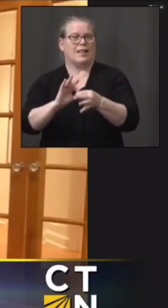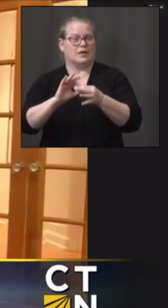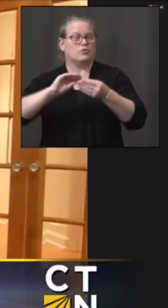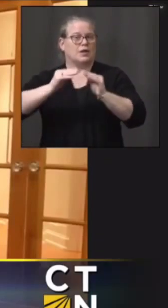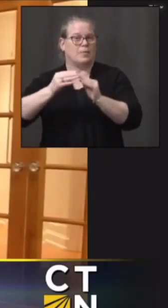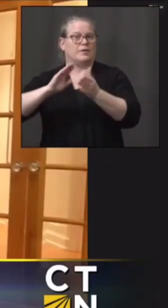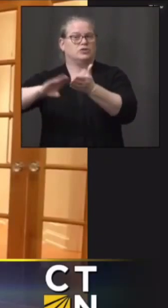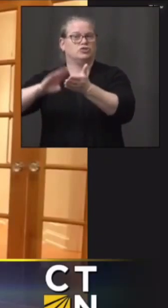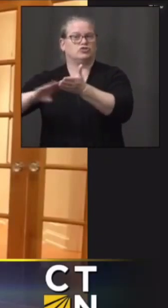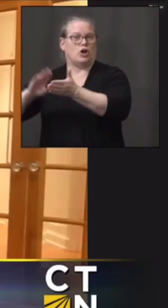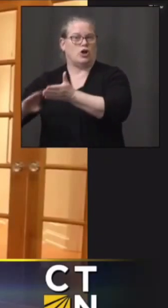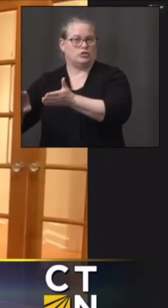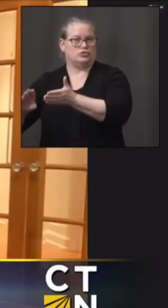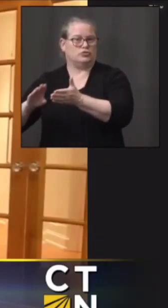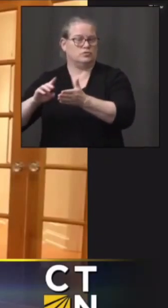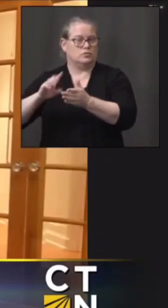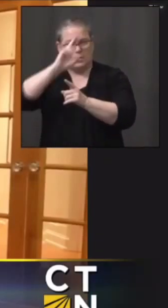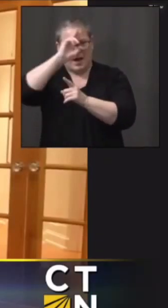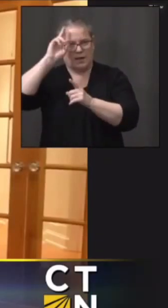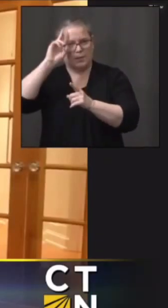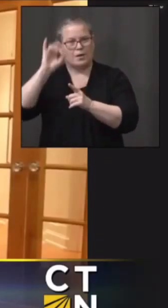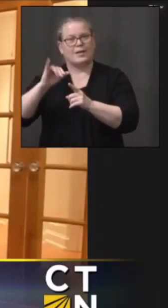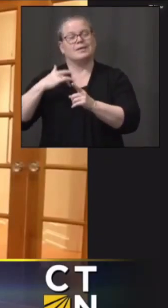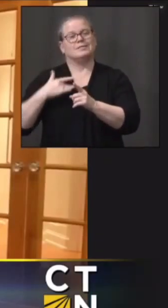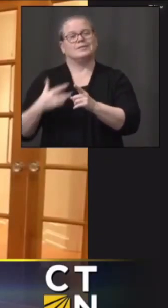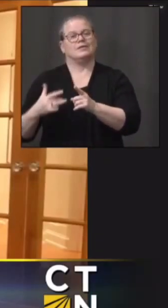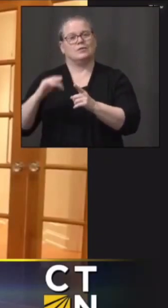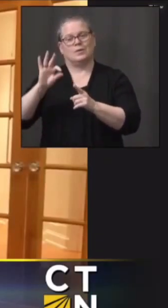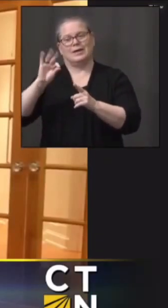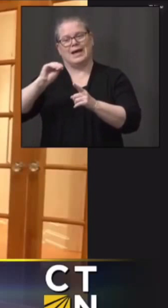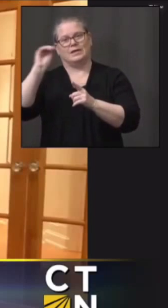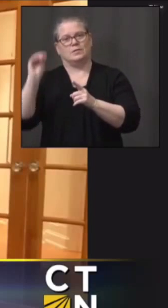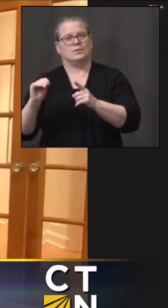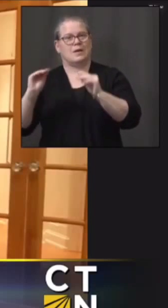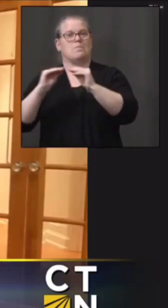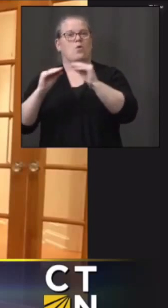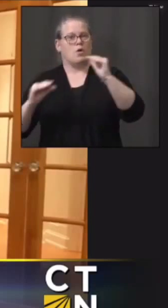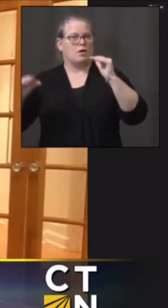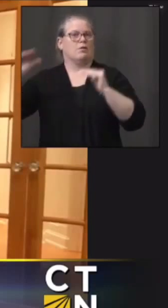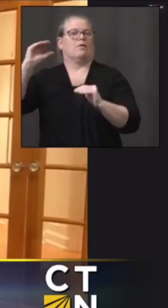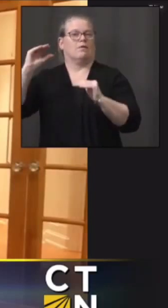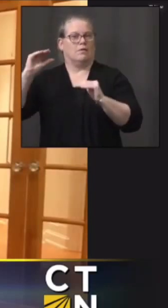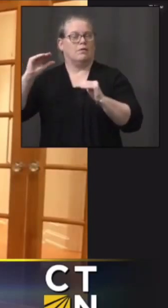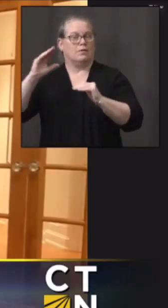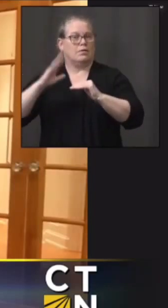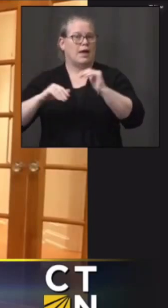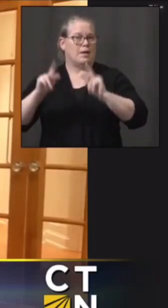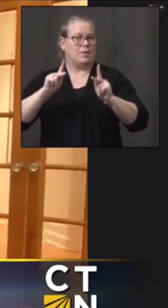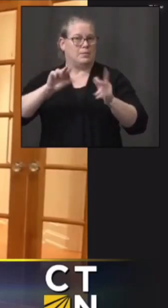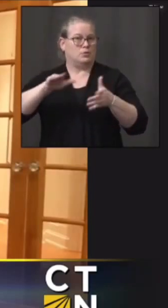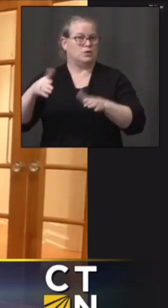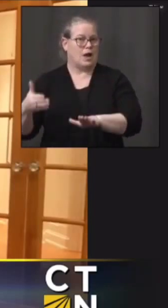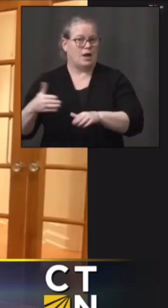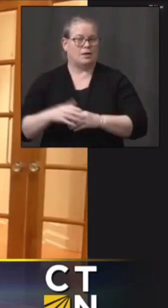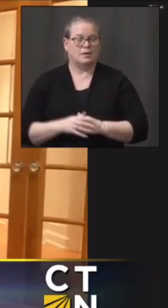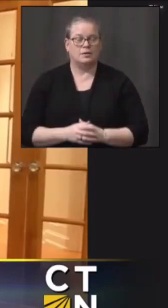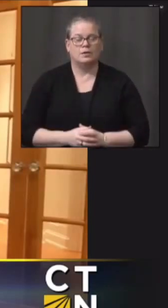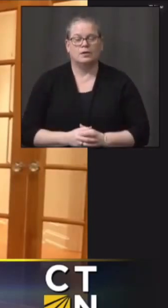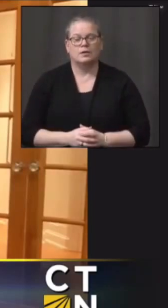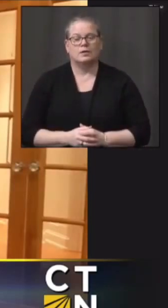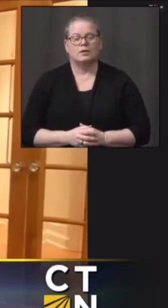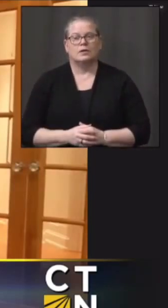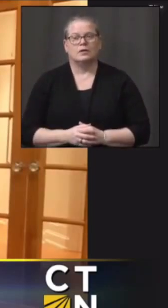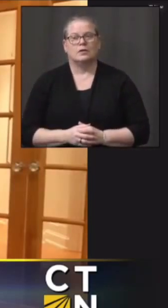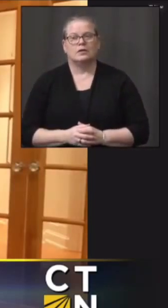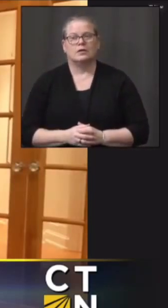from the hospital, which is usually 90% higher number than the number of people dying in the hospital. So still the vast majority of people who